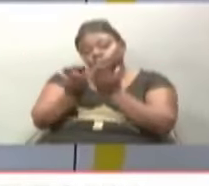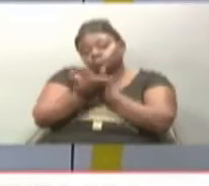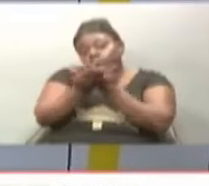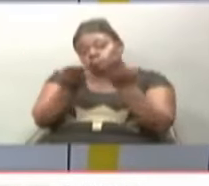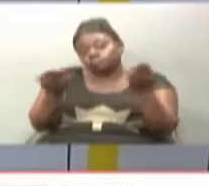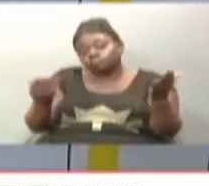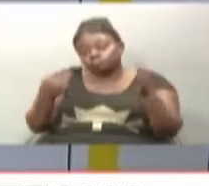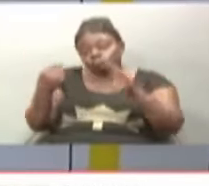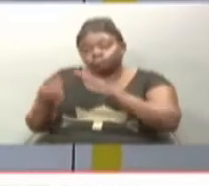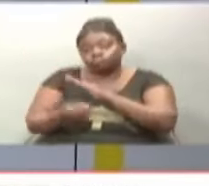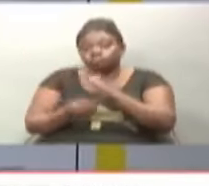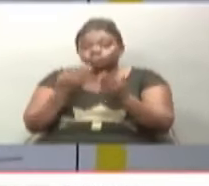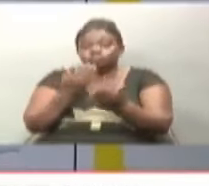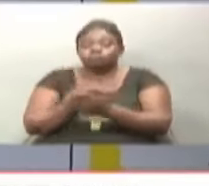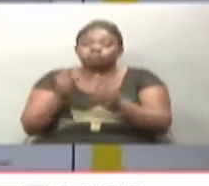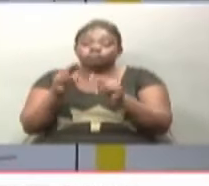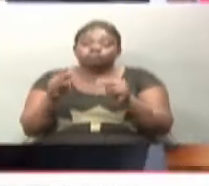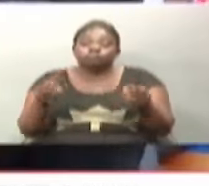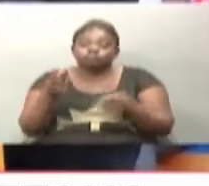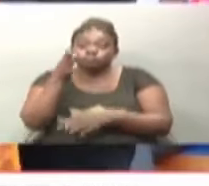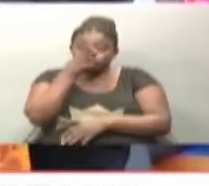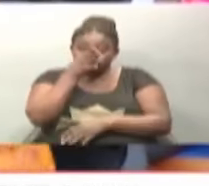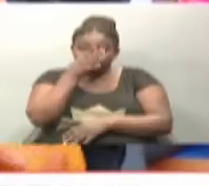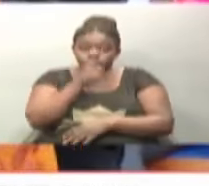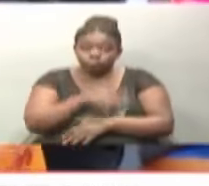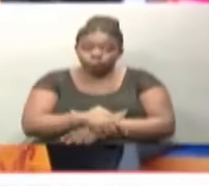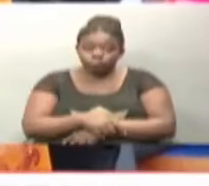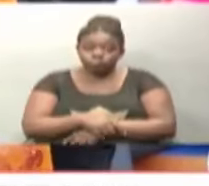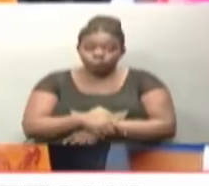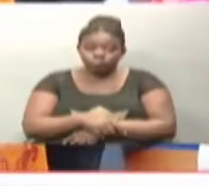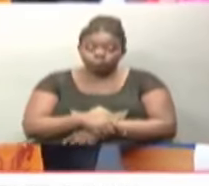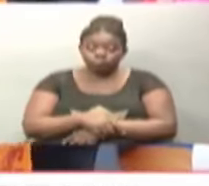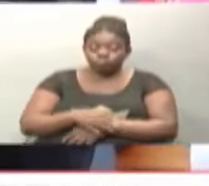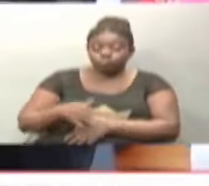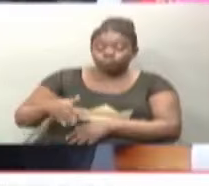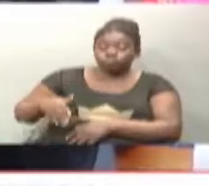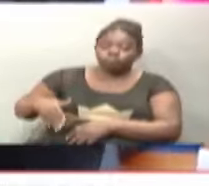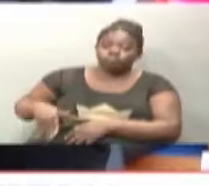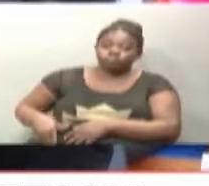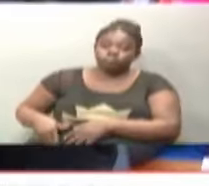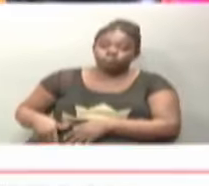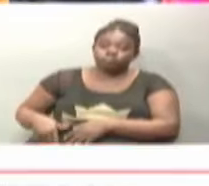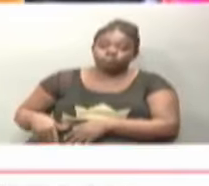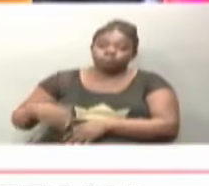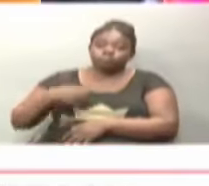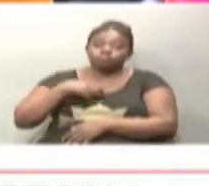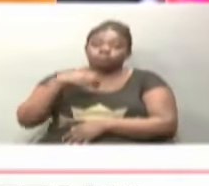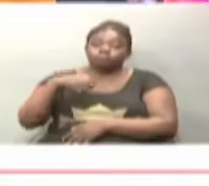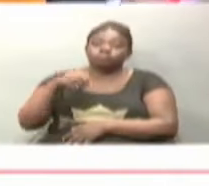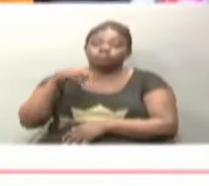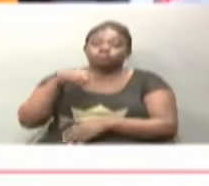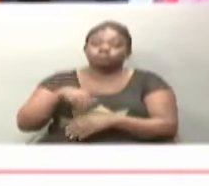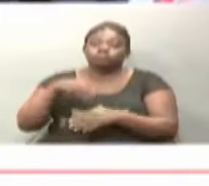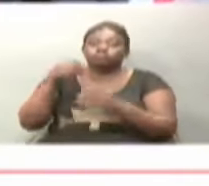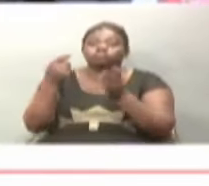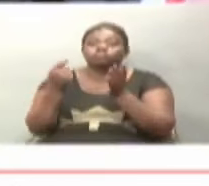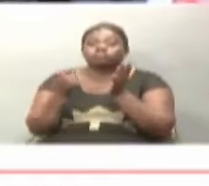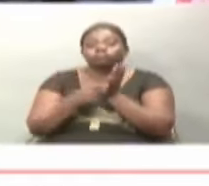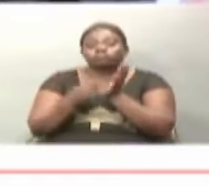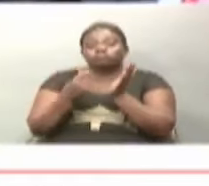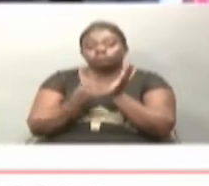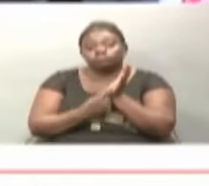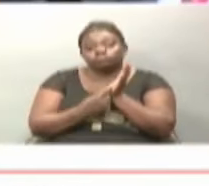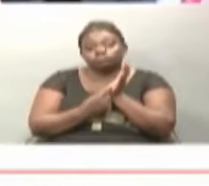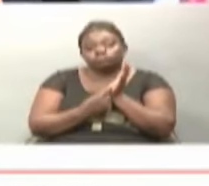mbeera n'abasaba obutalimbibwalimbibwa. Kiteeko mu nsawo nibwo obugayiko obusinga mu Uganda hano.